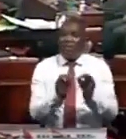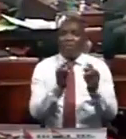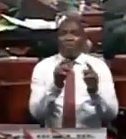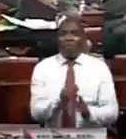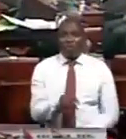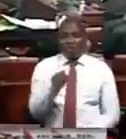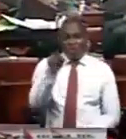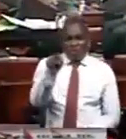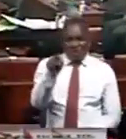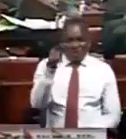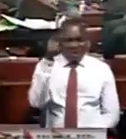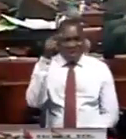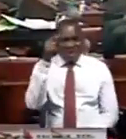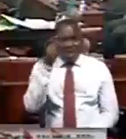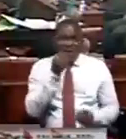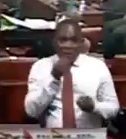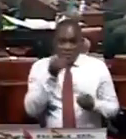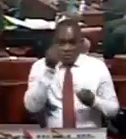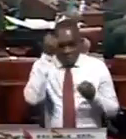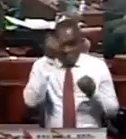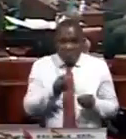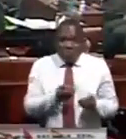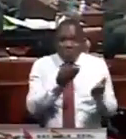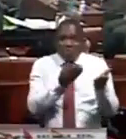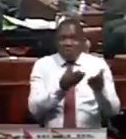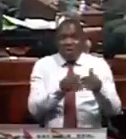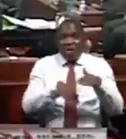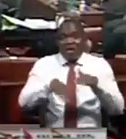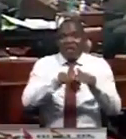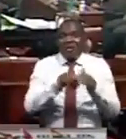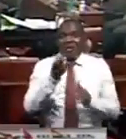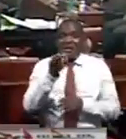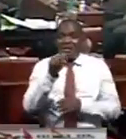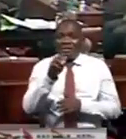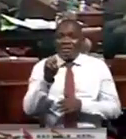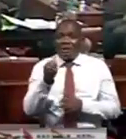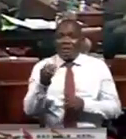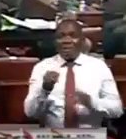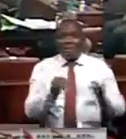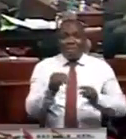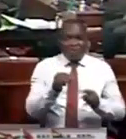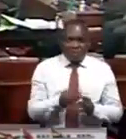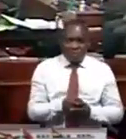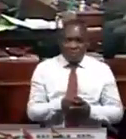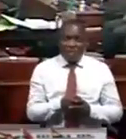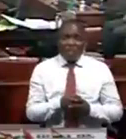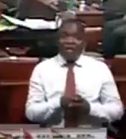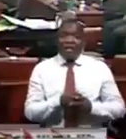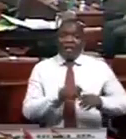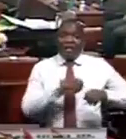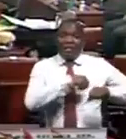Are you suggesting that under the case management regime, a defendant